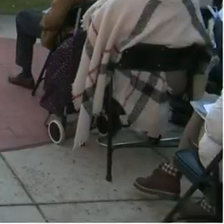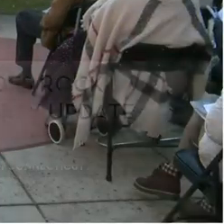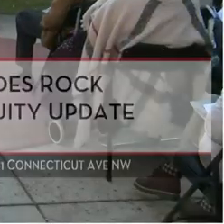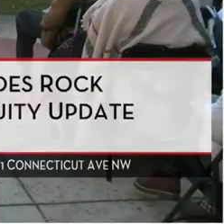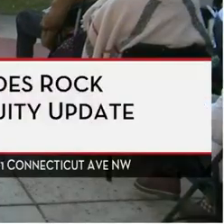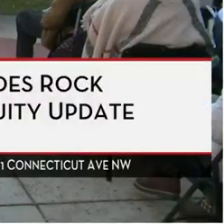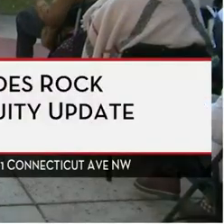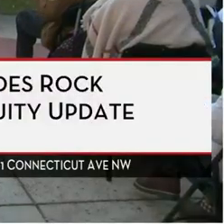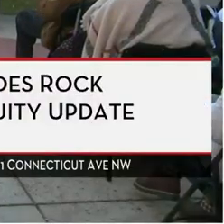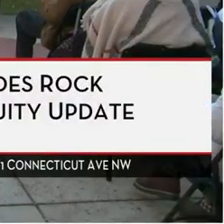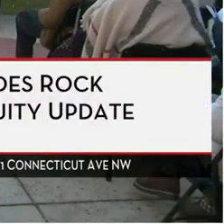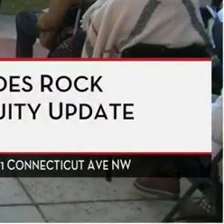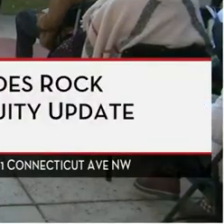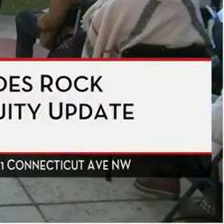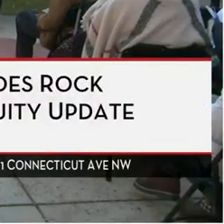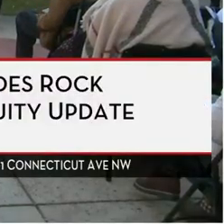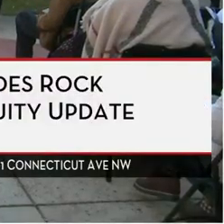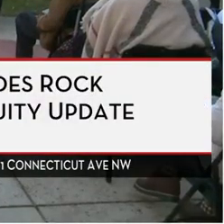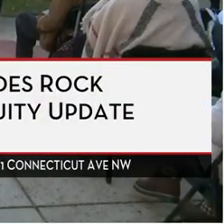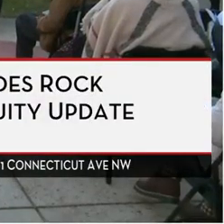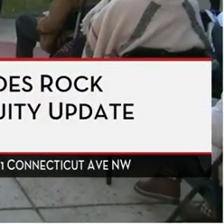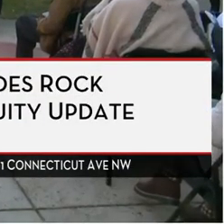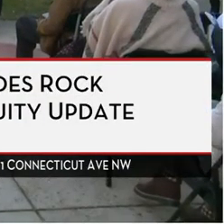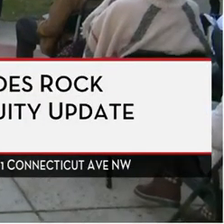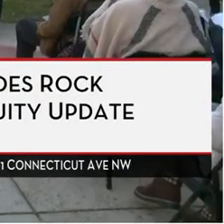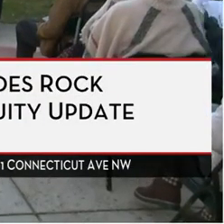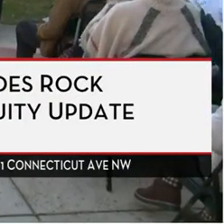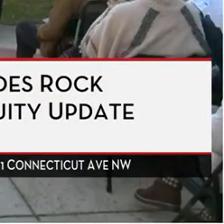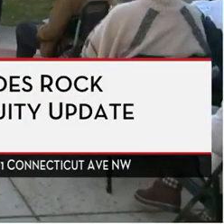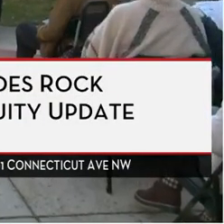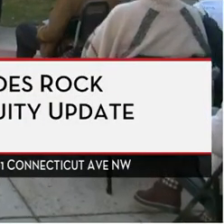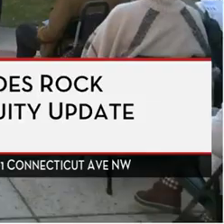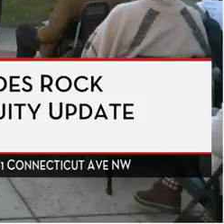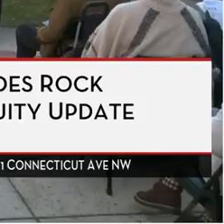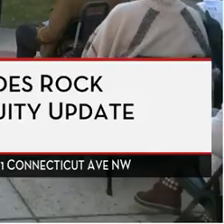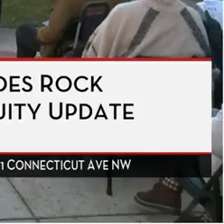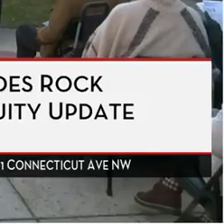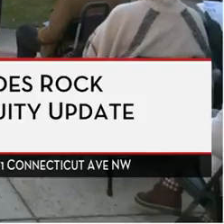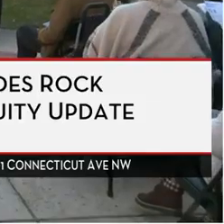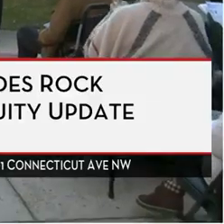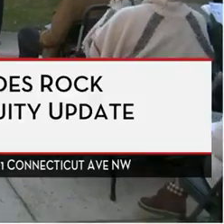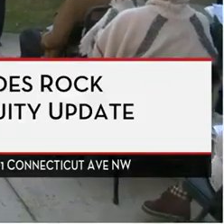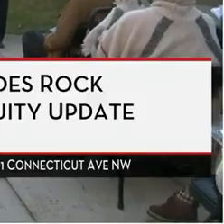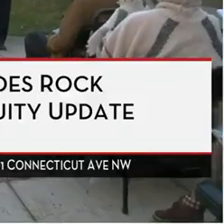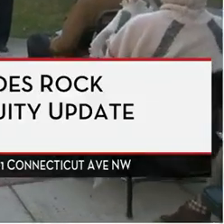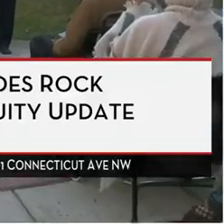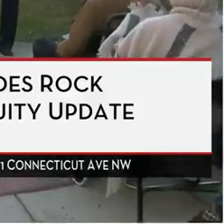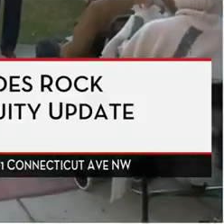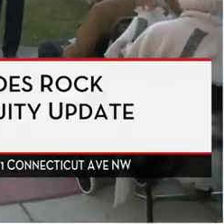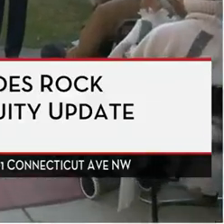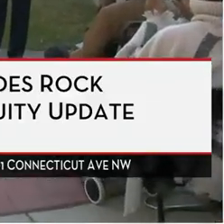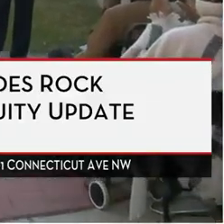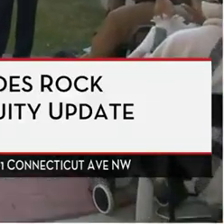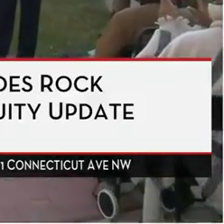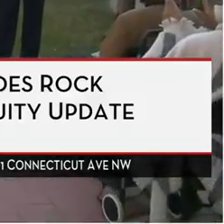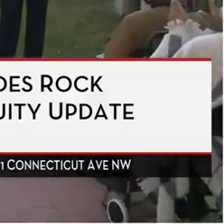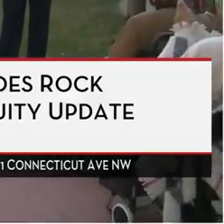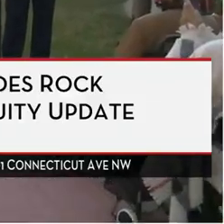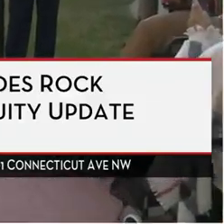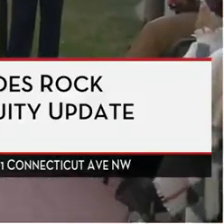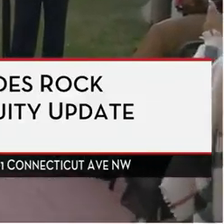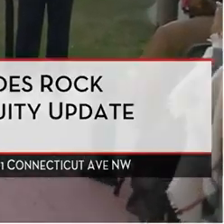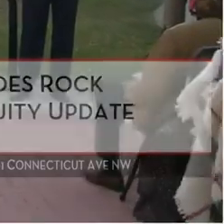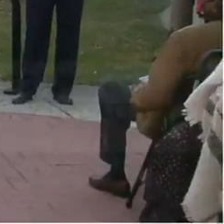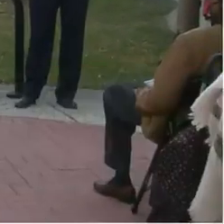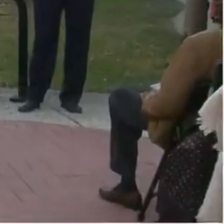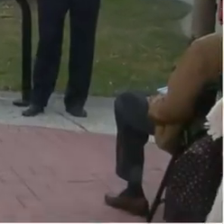Welcome, everyone. Welcome. I'm Randy Speck. I'm chair of ANC 34G, and I want to welcome you on behalf of our commission